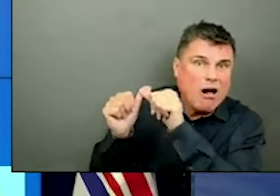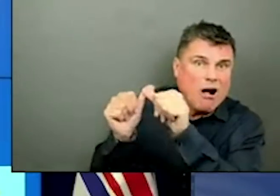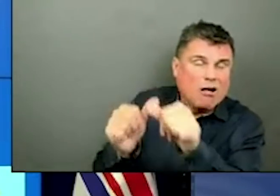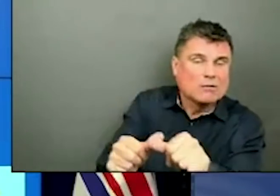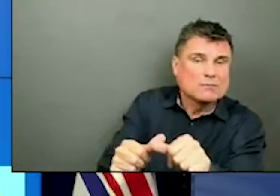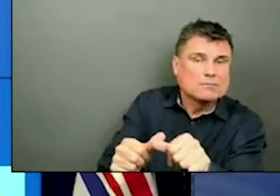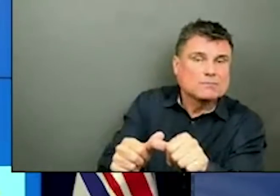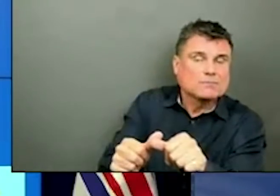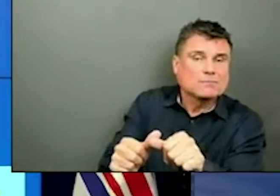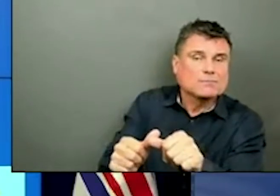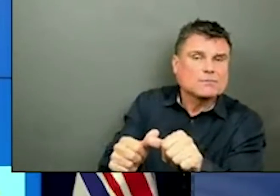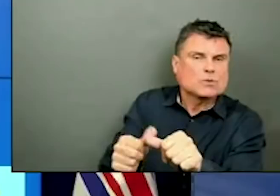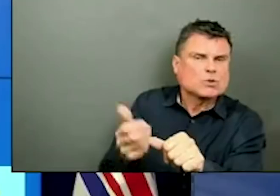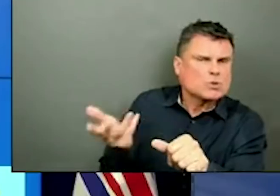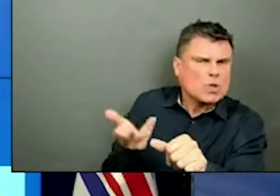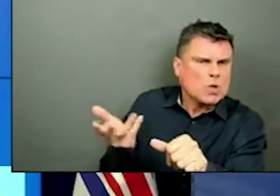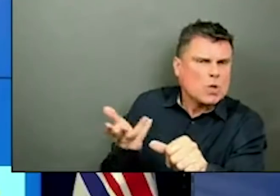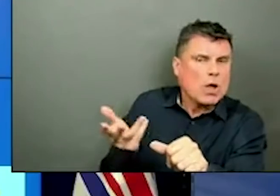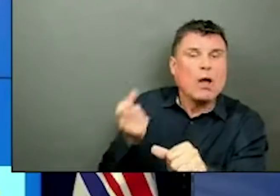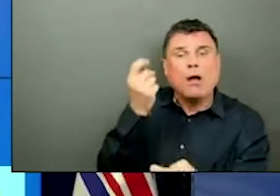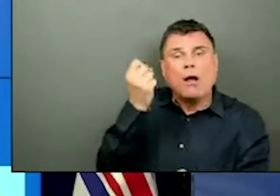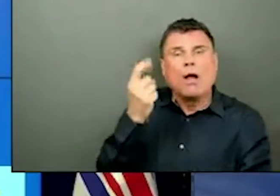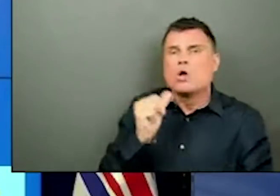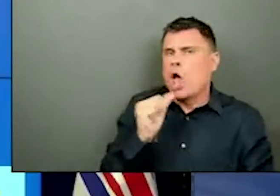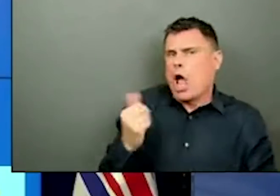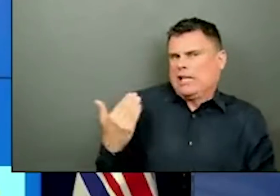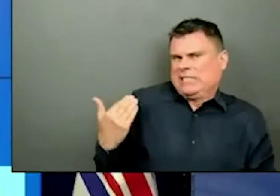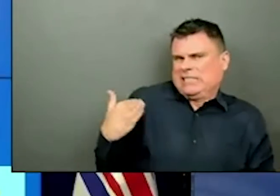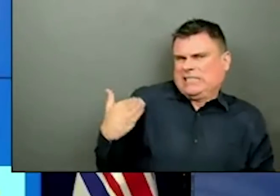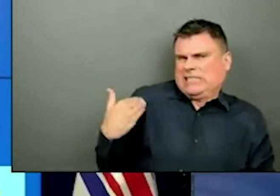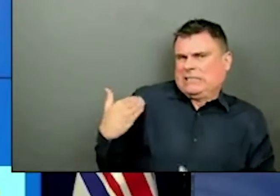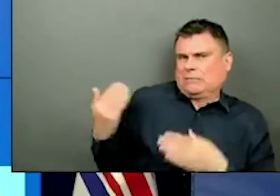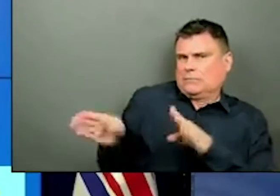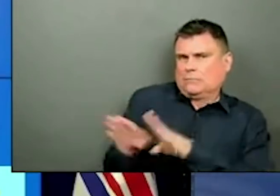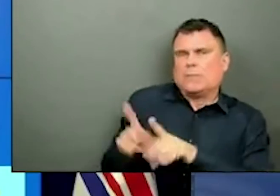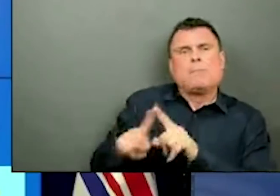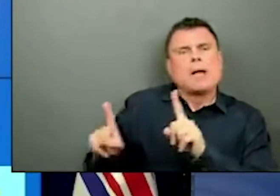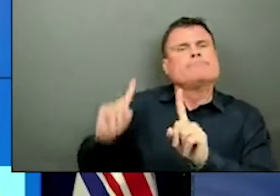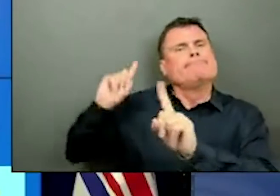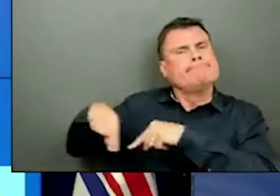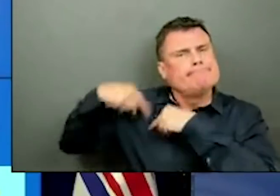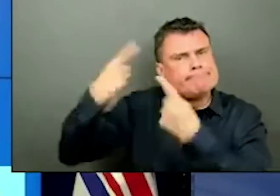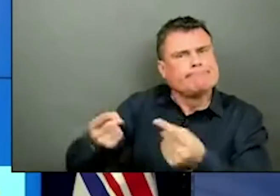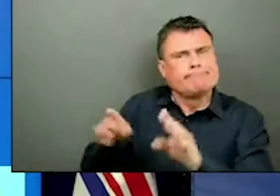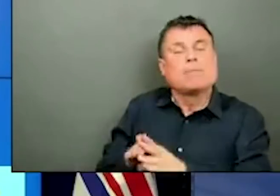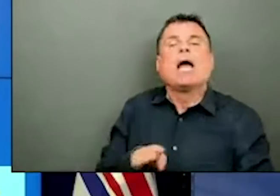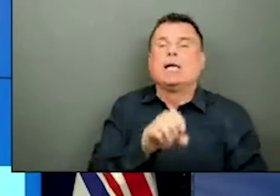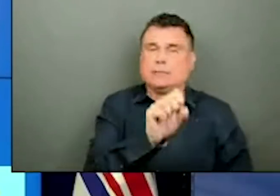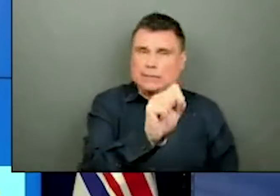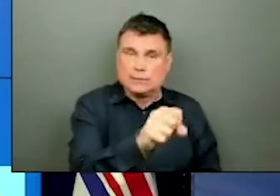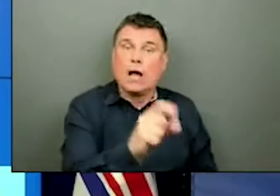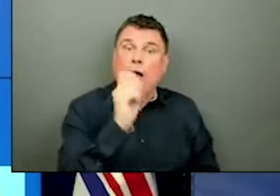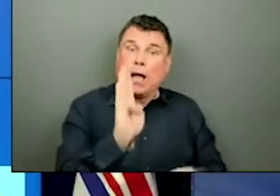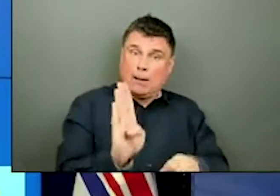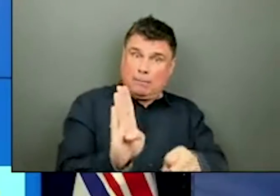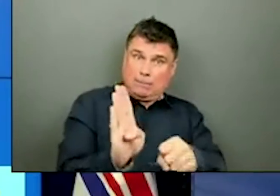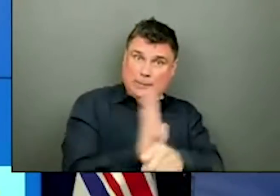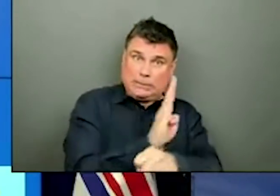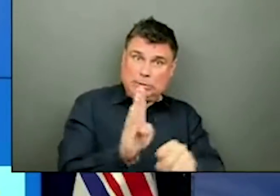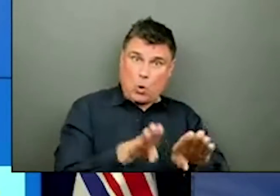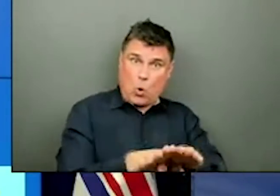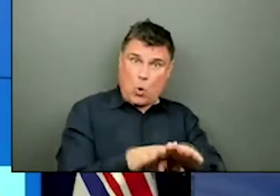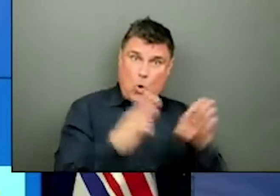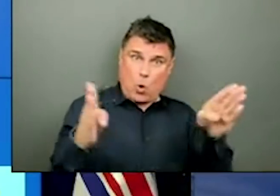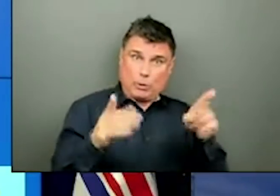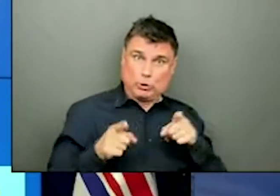not just for the circuit breaker period? Correct. Businesses that have opened up during the pandemic can